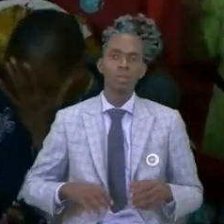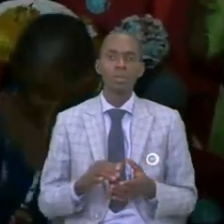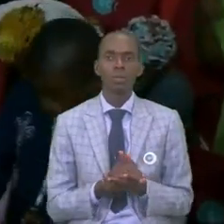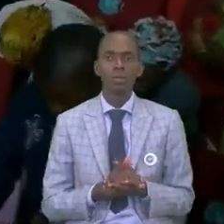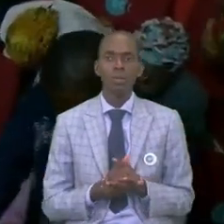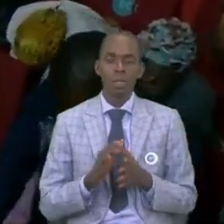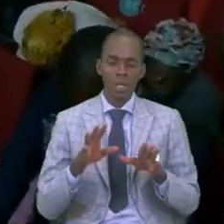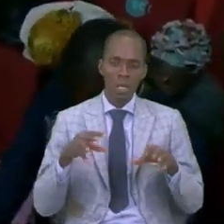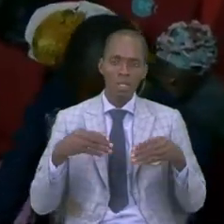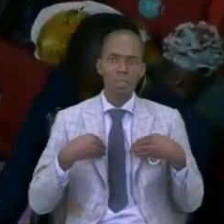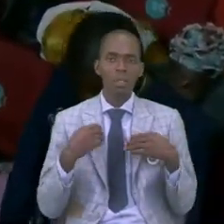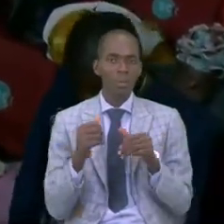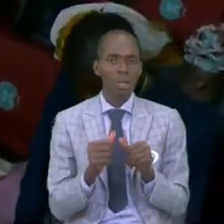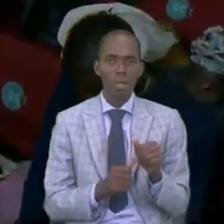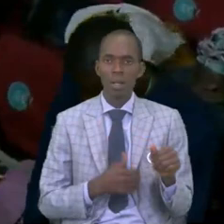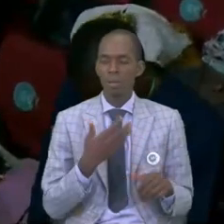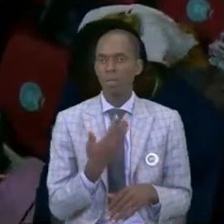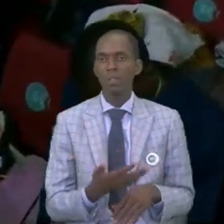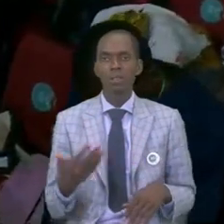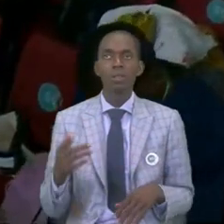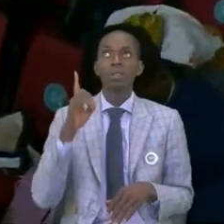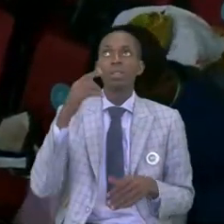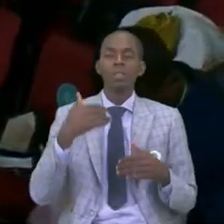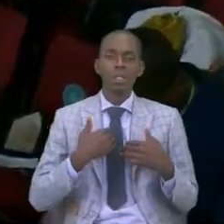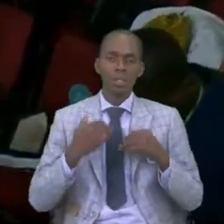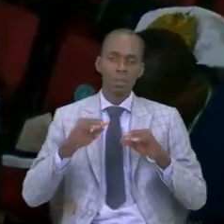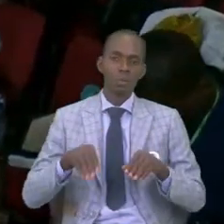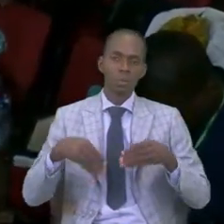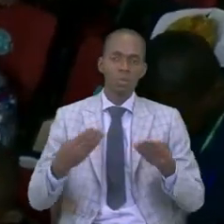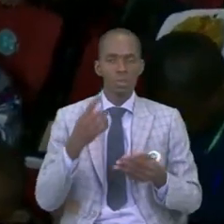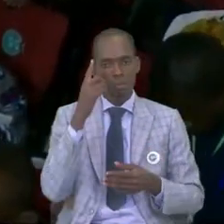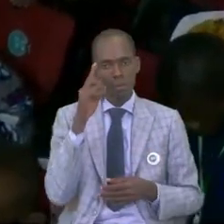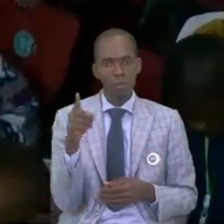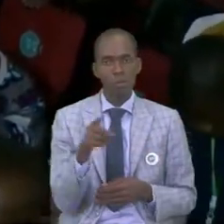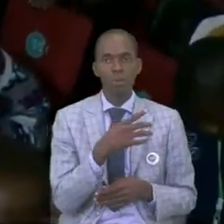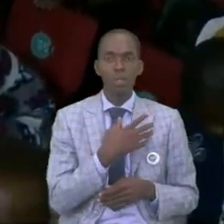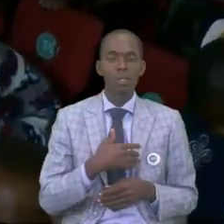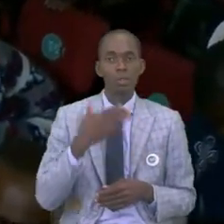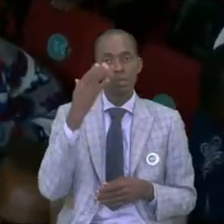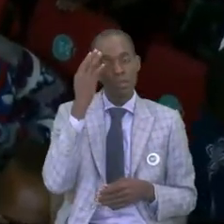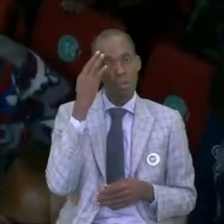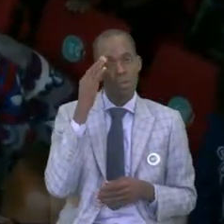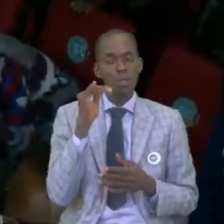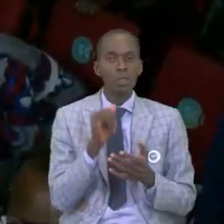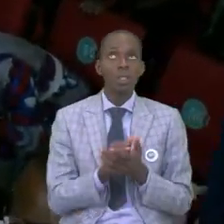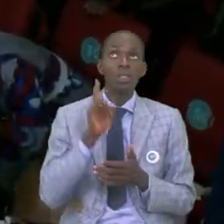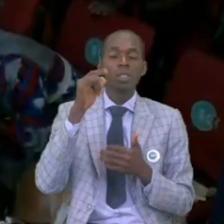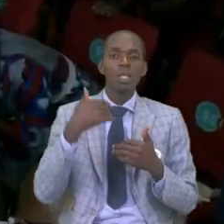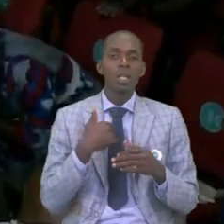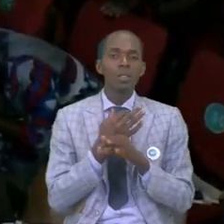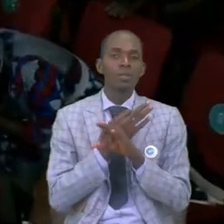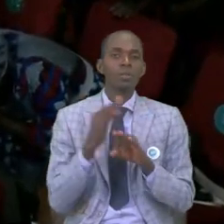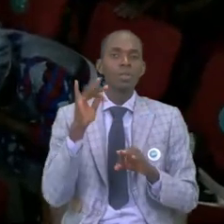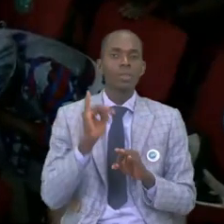Accept everything is provided for you, and know that he has freely given